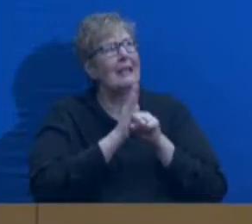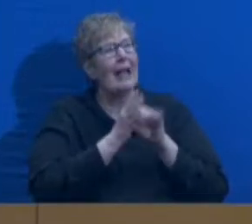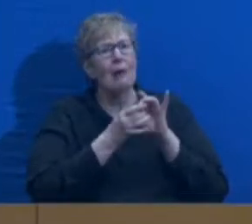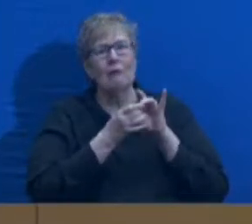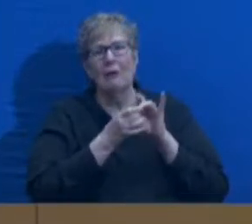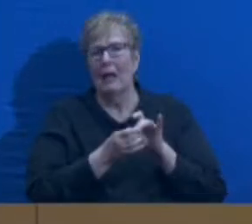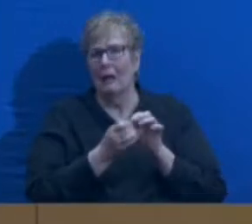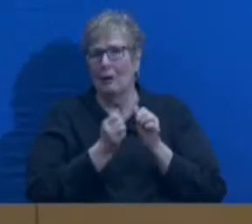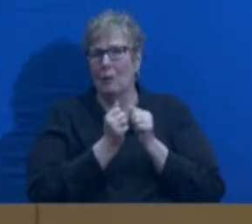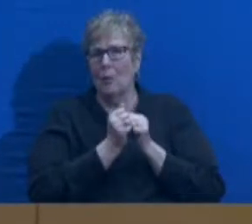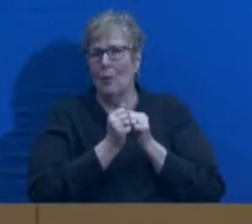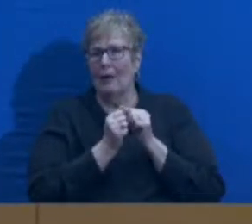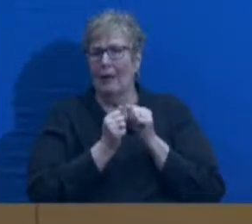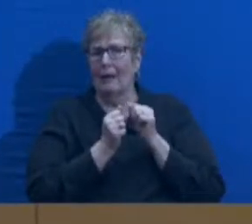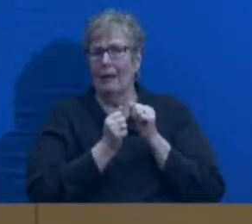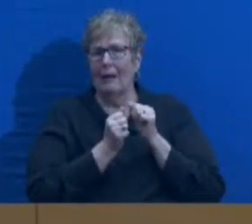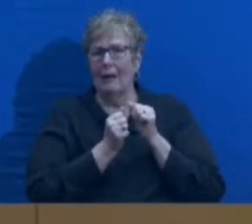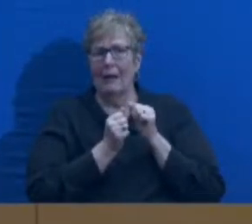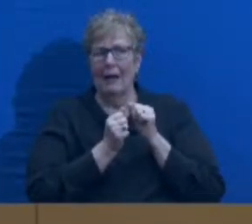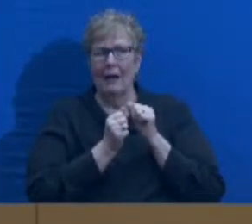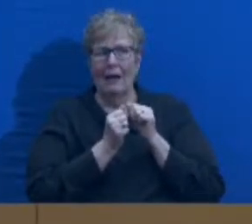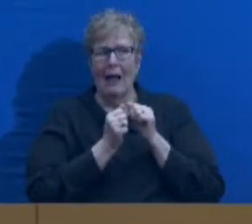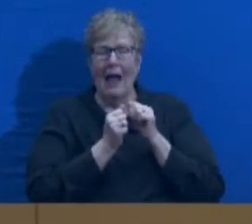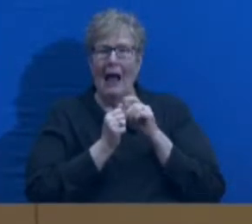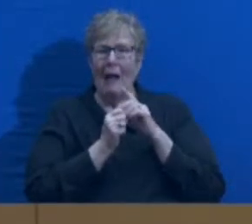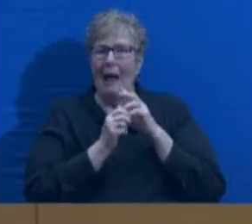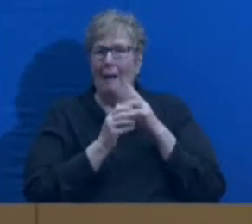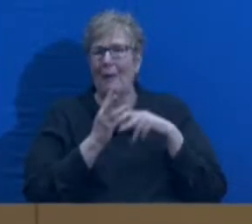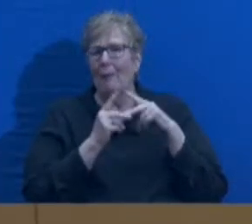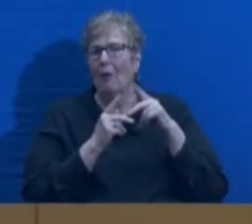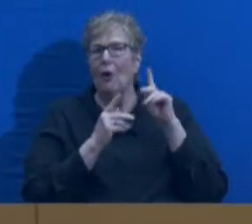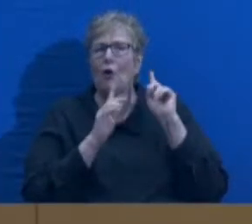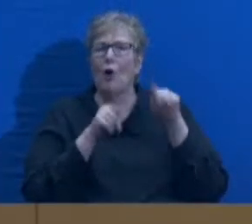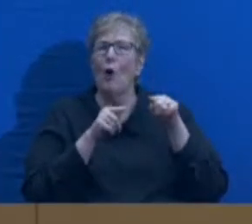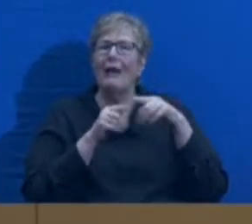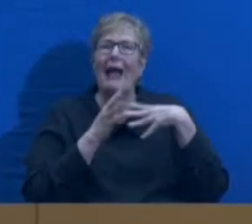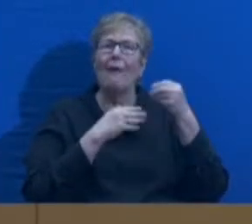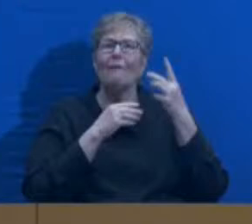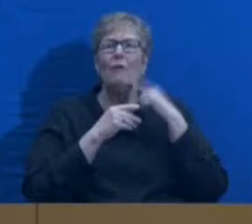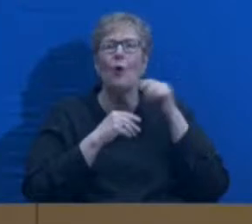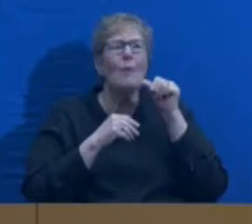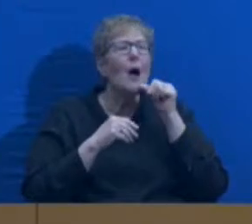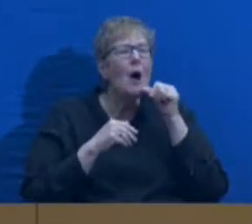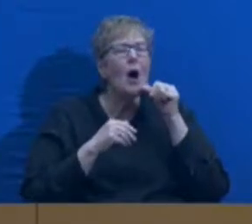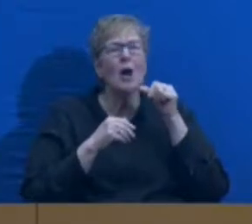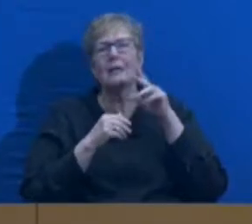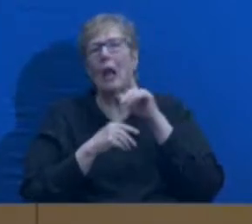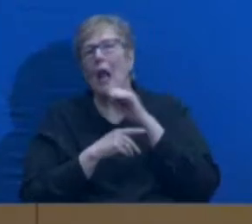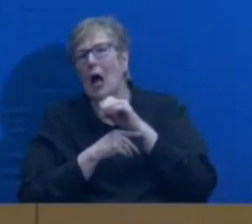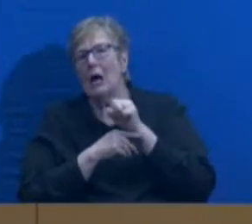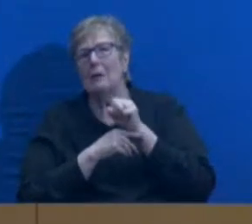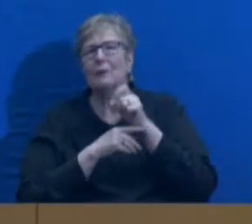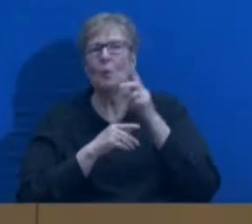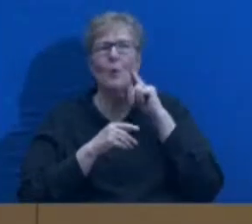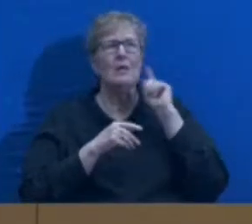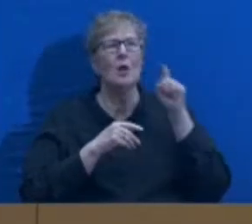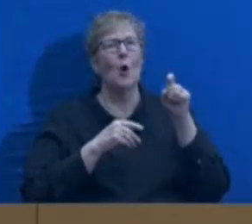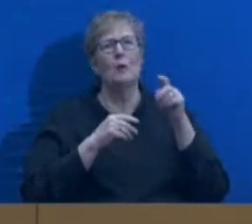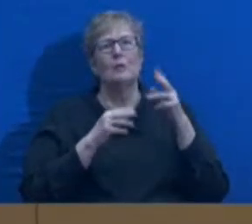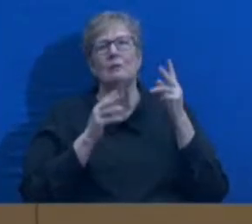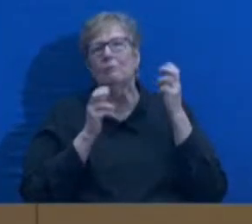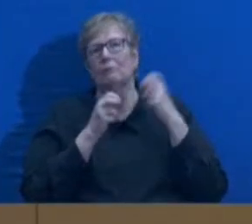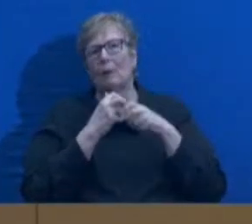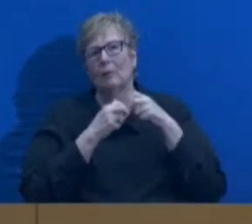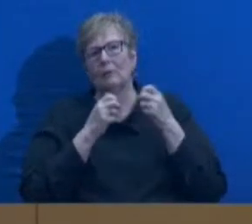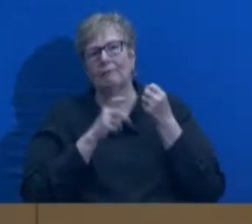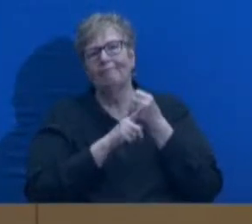to mixed beverage private clubs, bars, restaurants, breweries, etc. We find ourselves, as we go on through